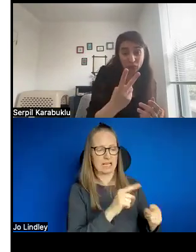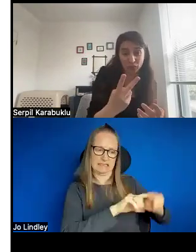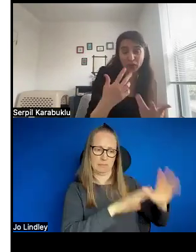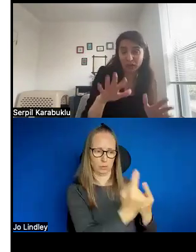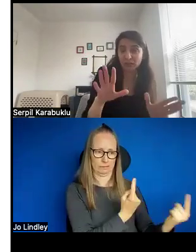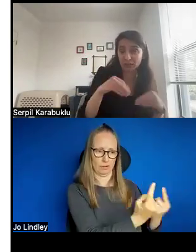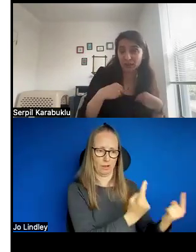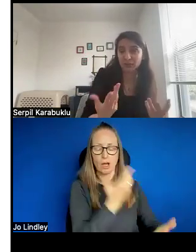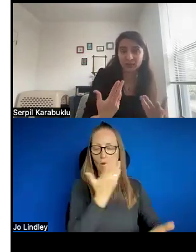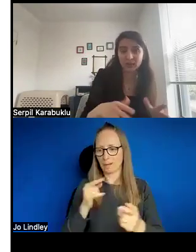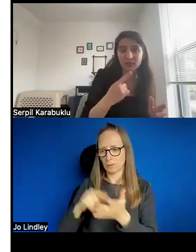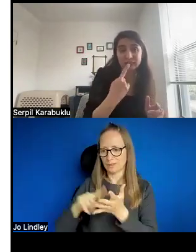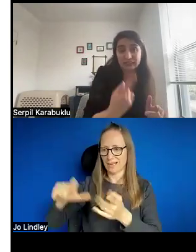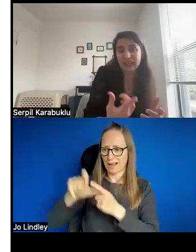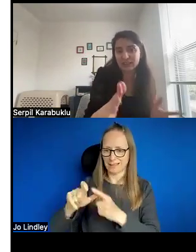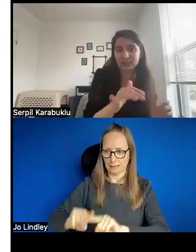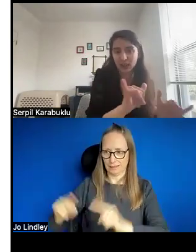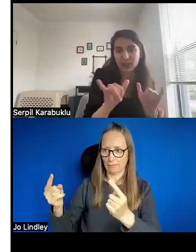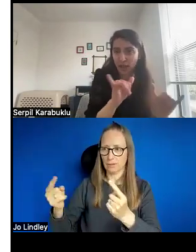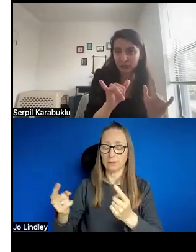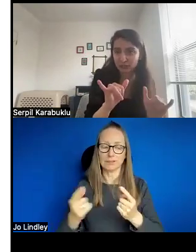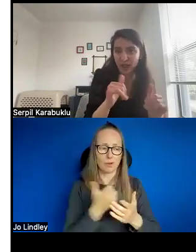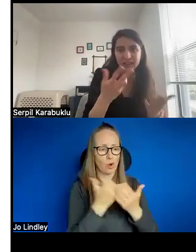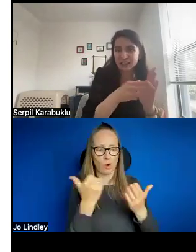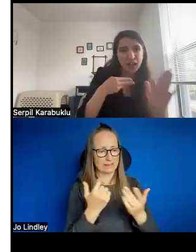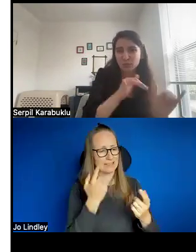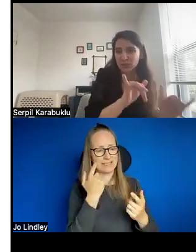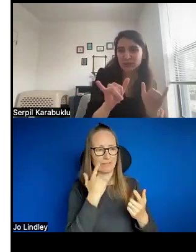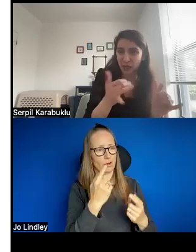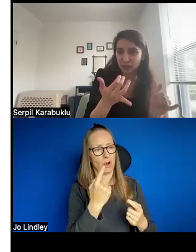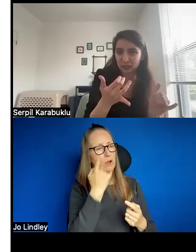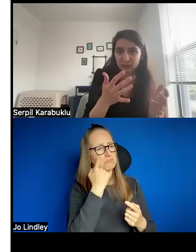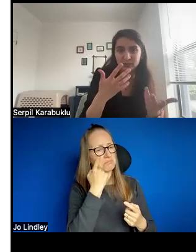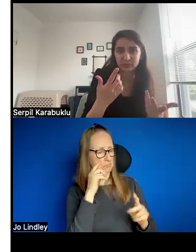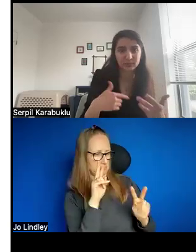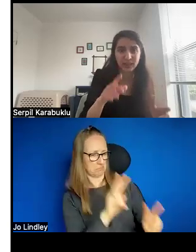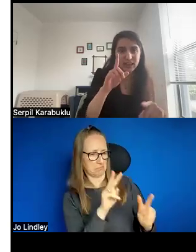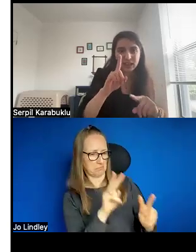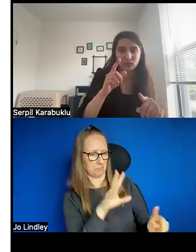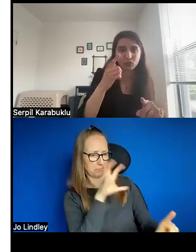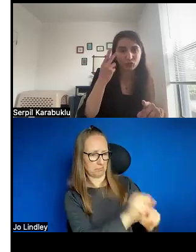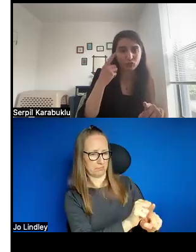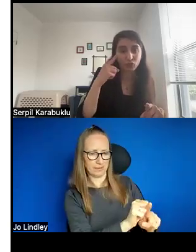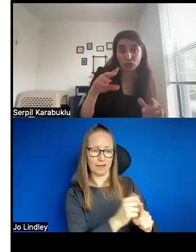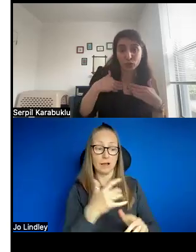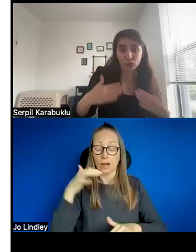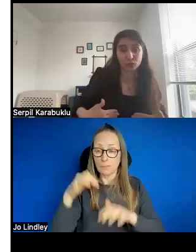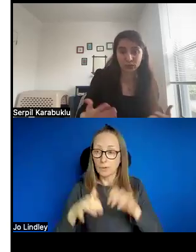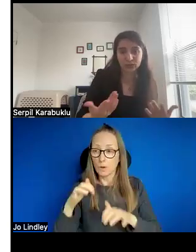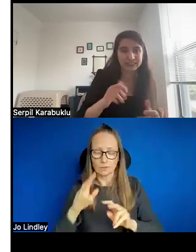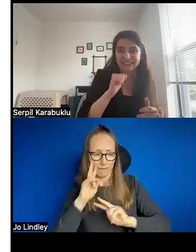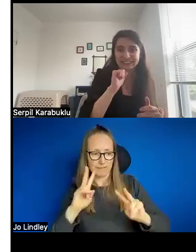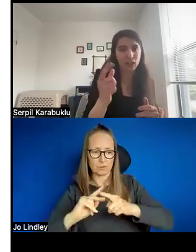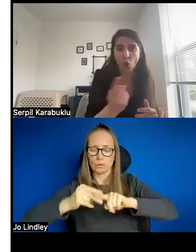to the tip. So it is not always that easy for human eye to catch these differences. Computer vision tools